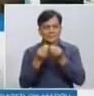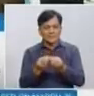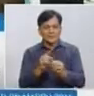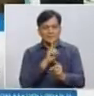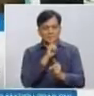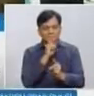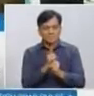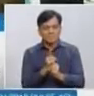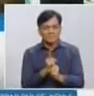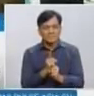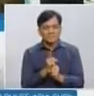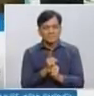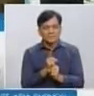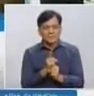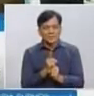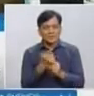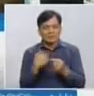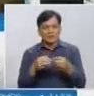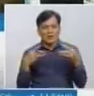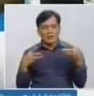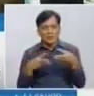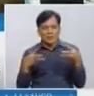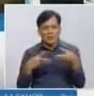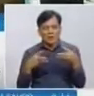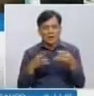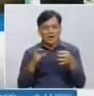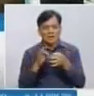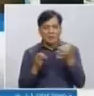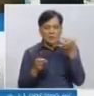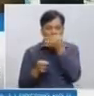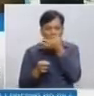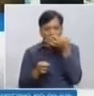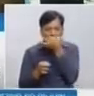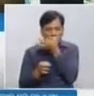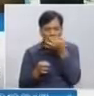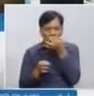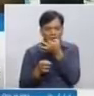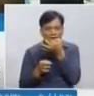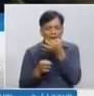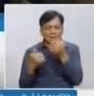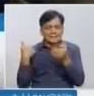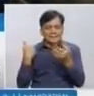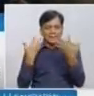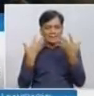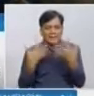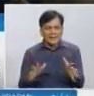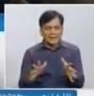bluntly. The war against illegal drugs is far from